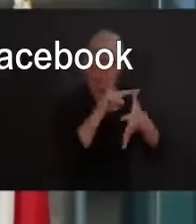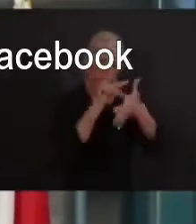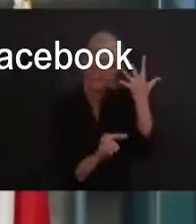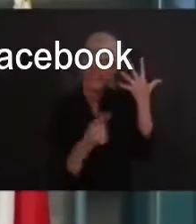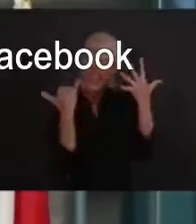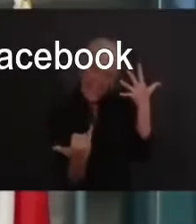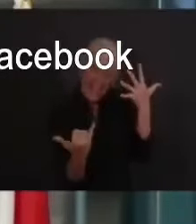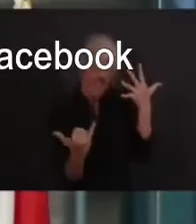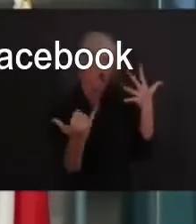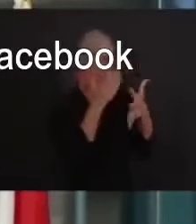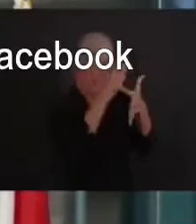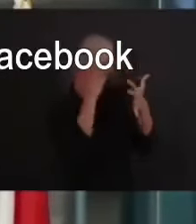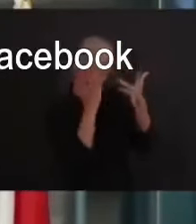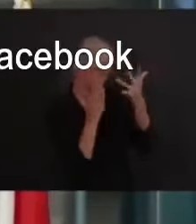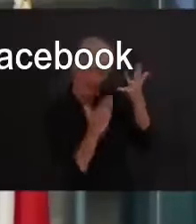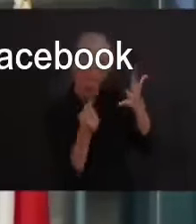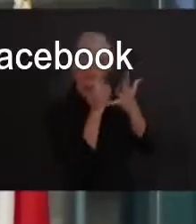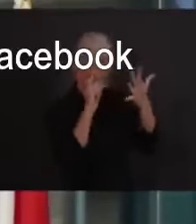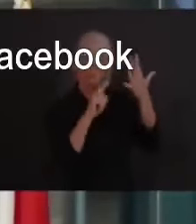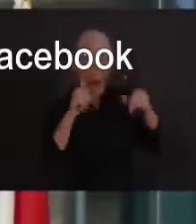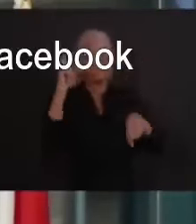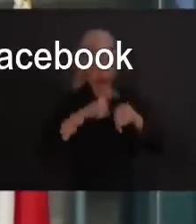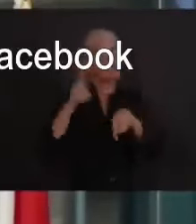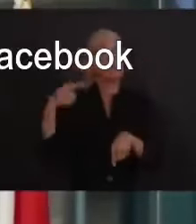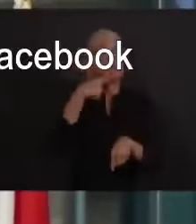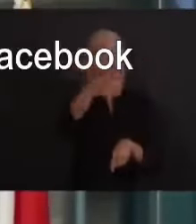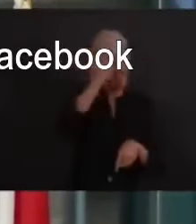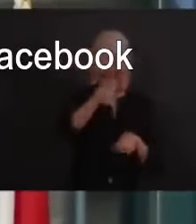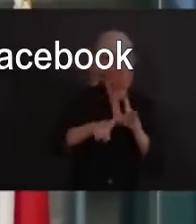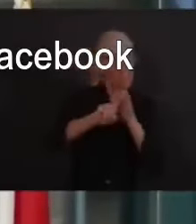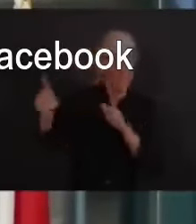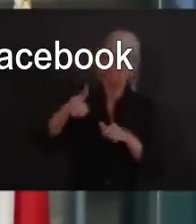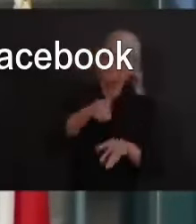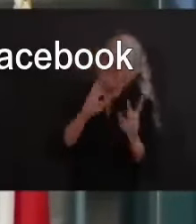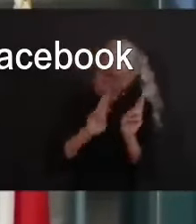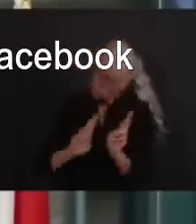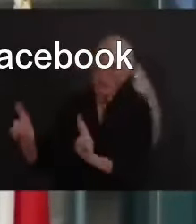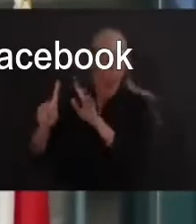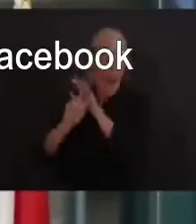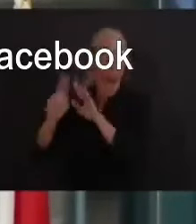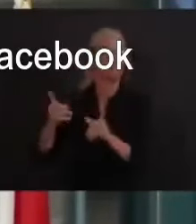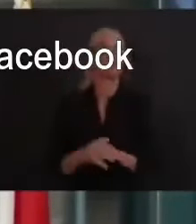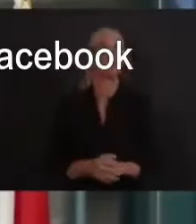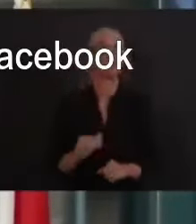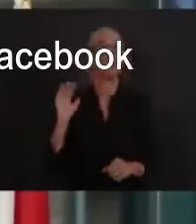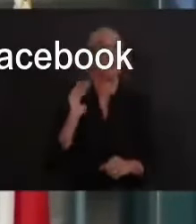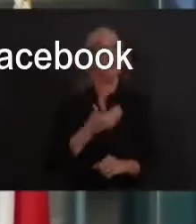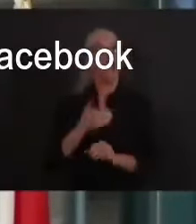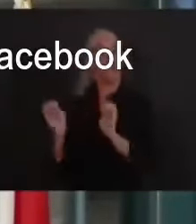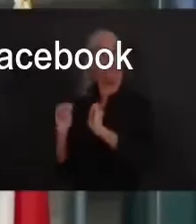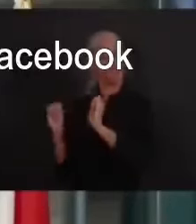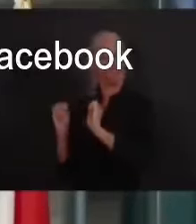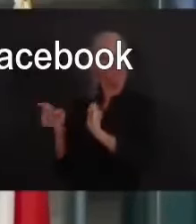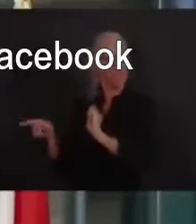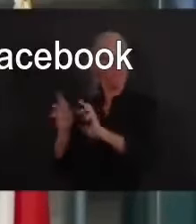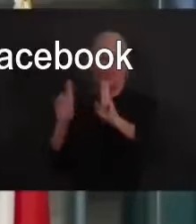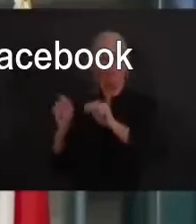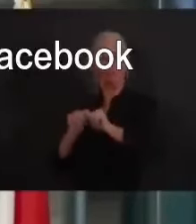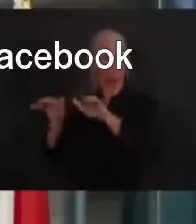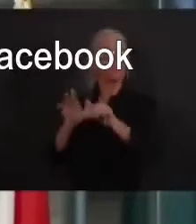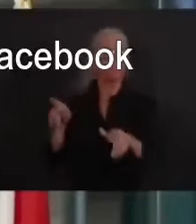evacuate. We are preparing, and I have the state emergency response team preparing, for the largest evacuation that we have seen,